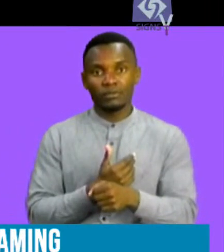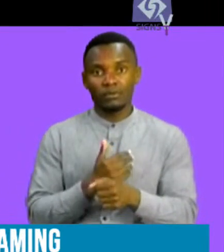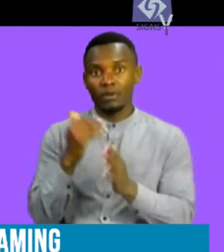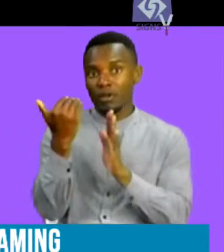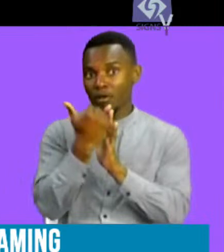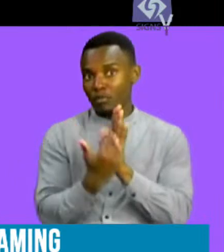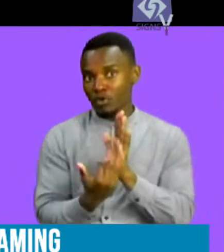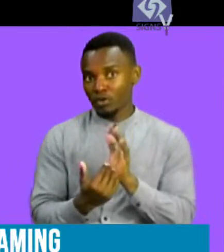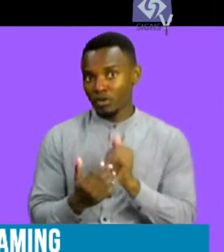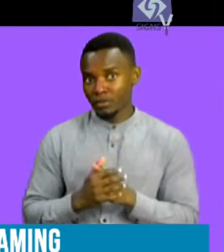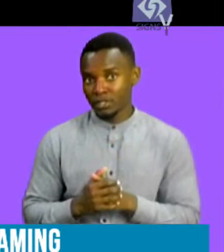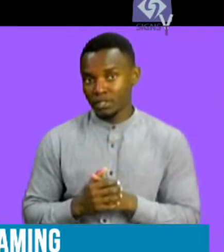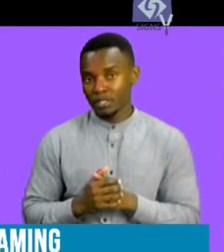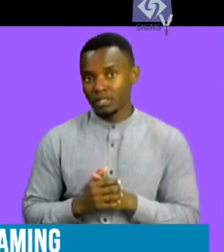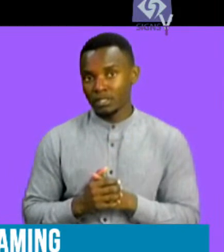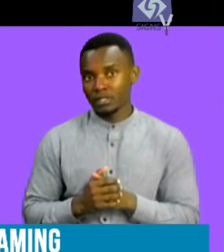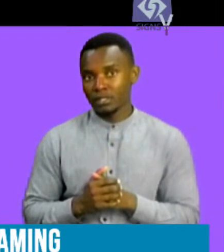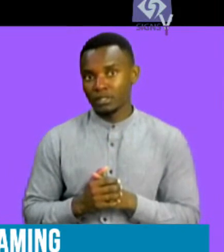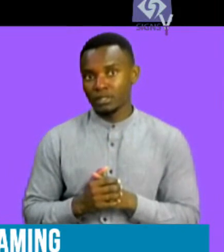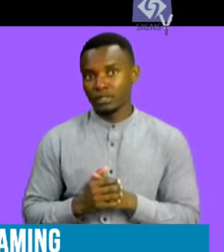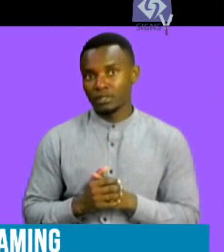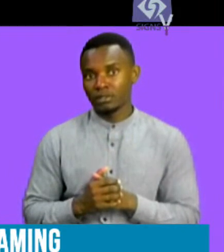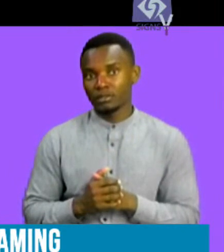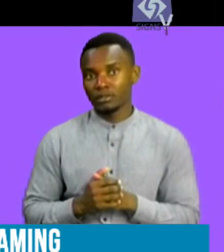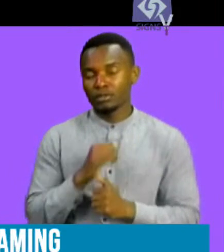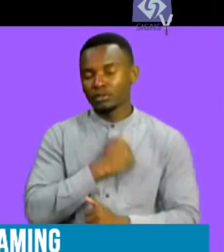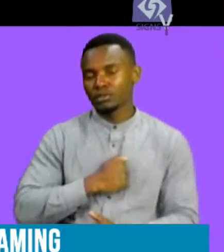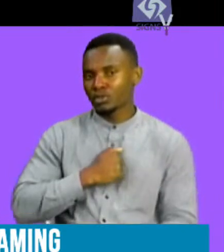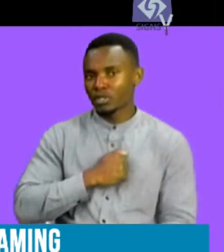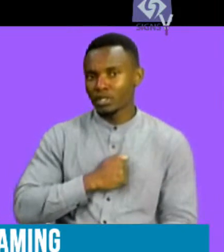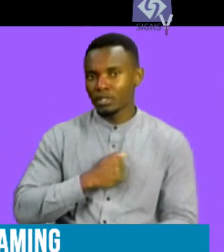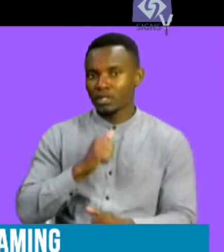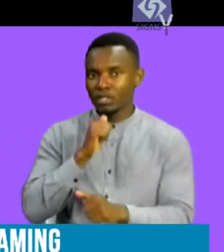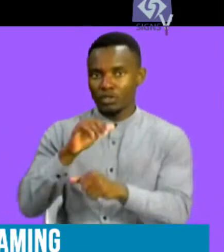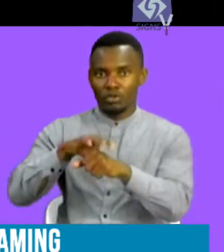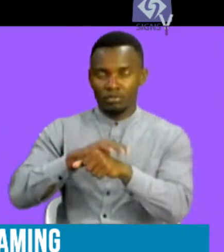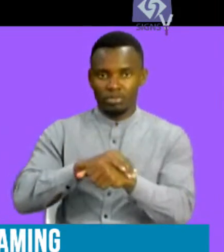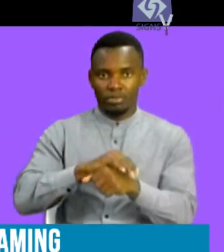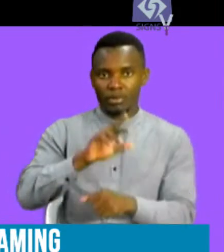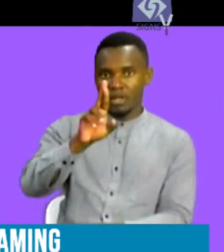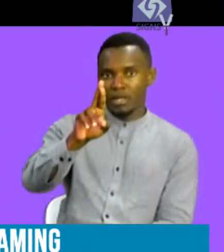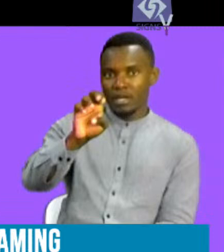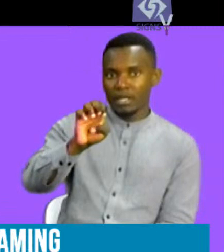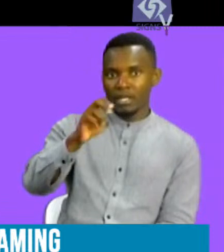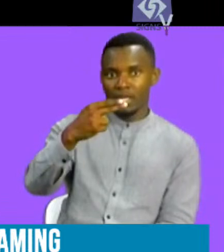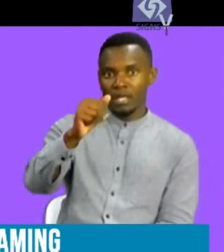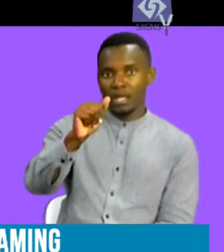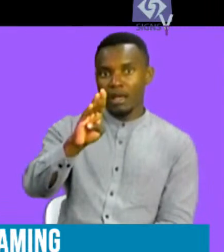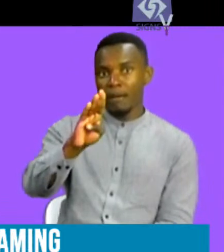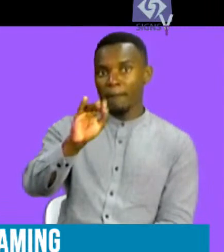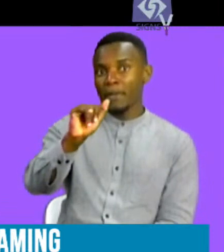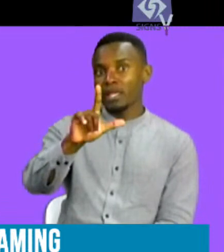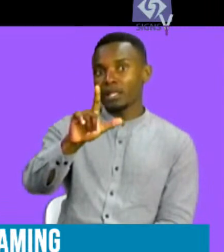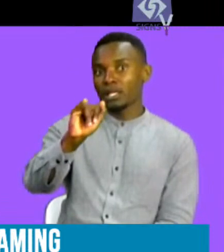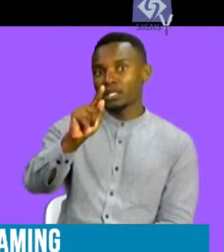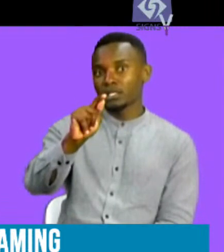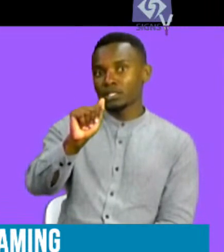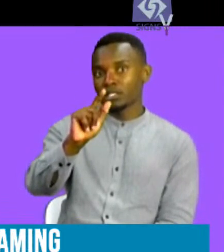to improve access. So we have partners working right from the health